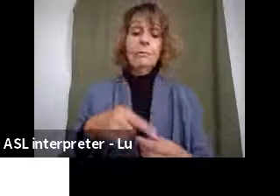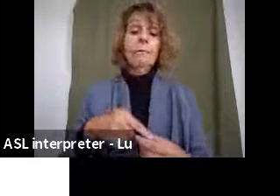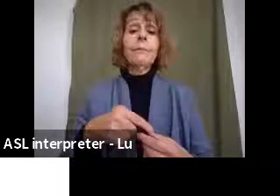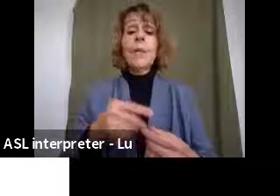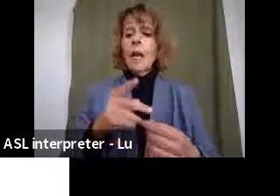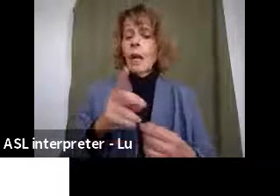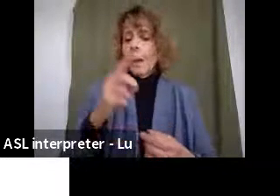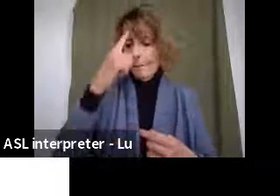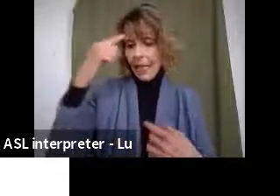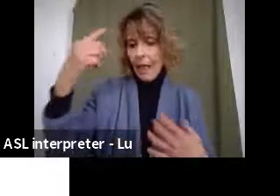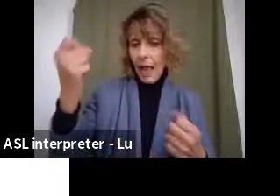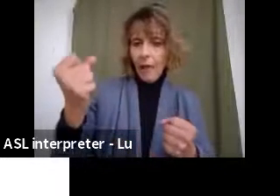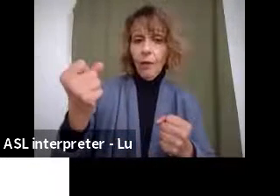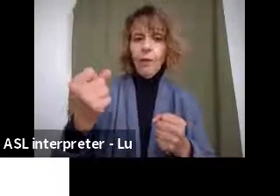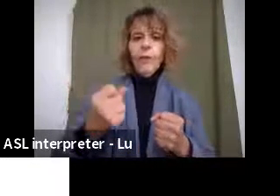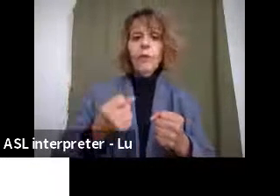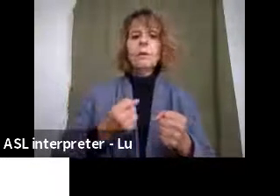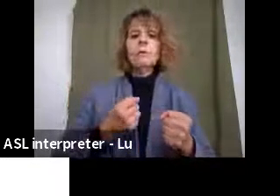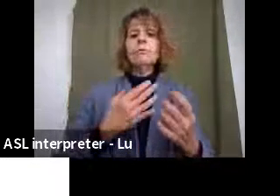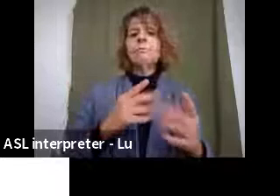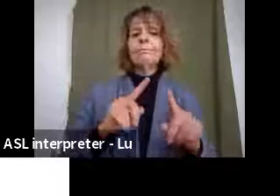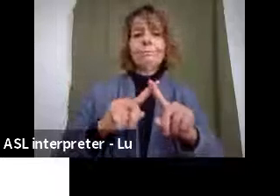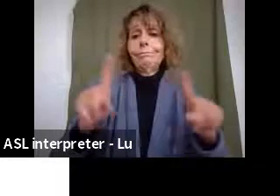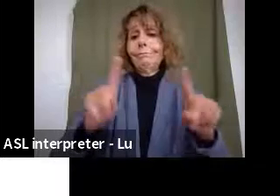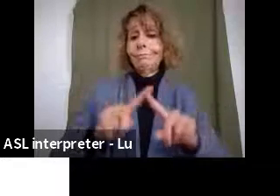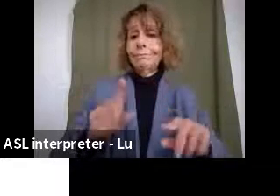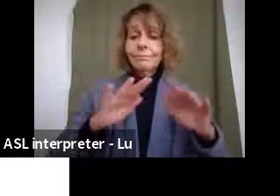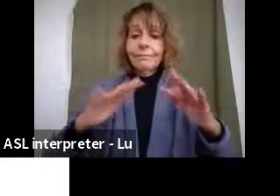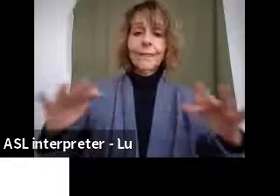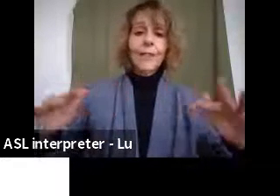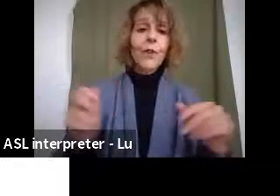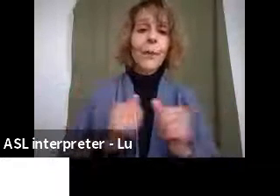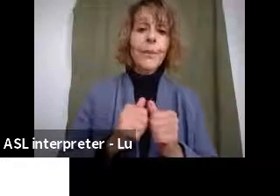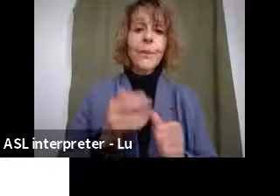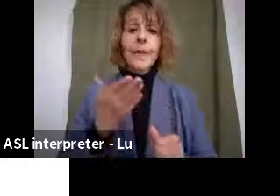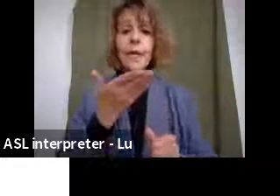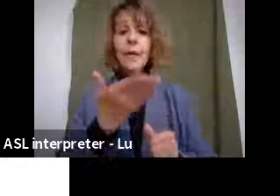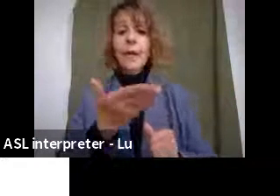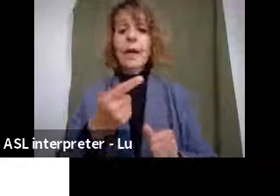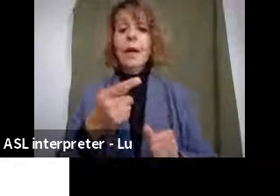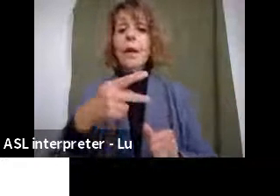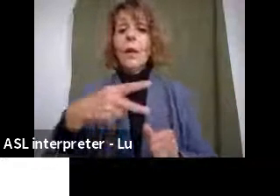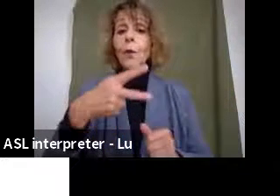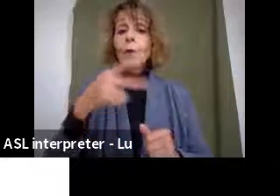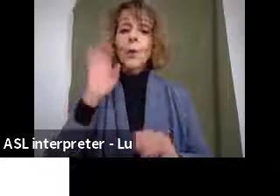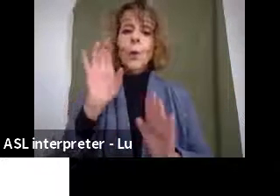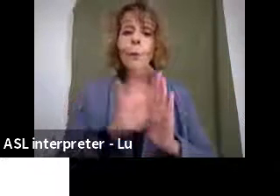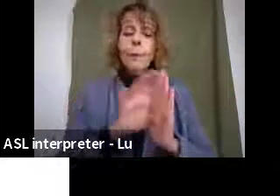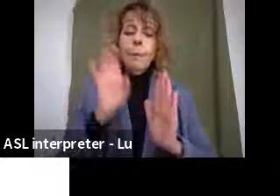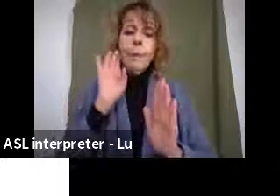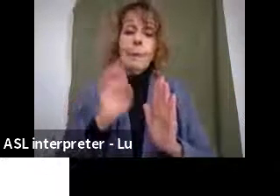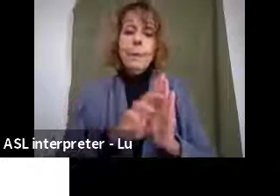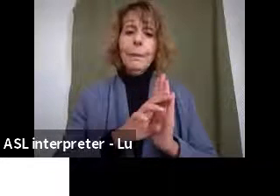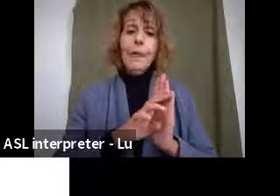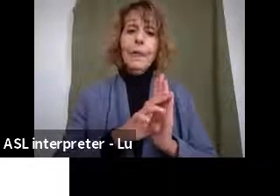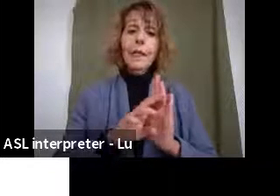And we have a picture of Temple Grandin on the screen and then someone with Tourette's syndrome on